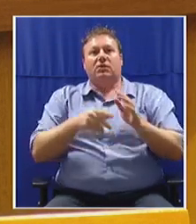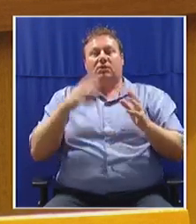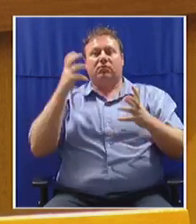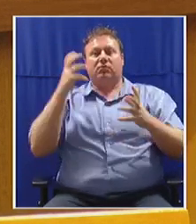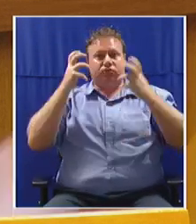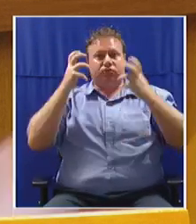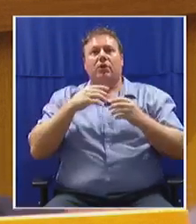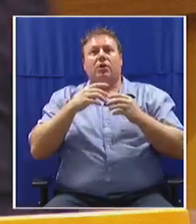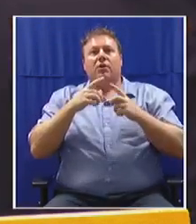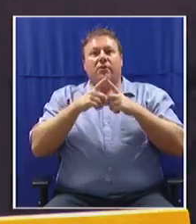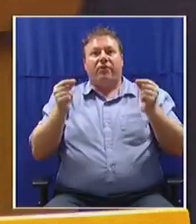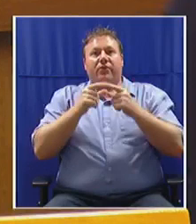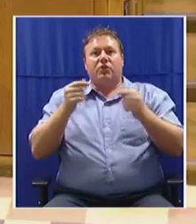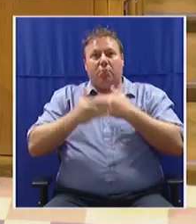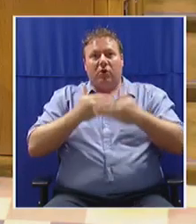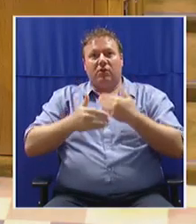Thank you.